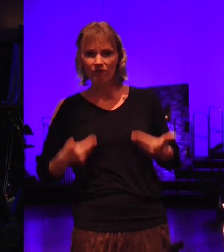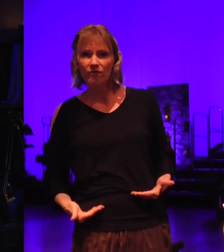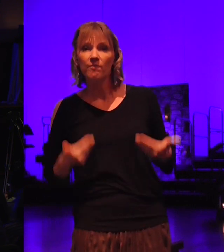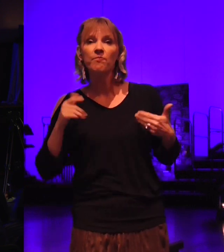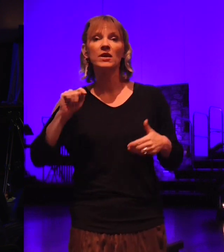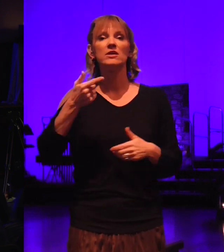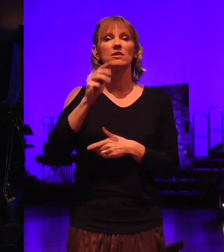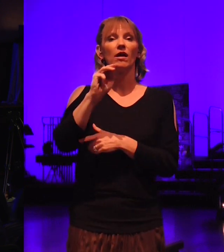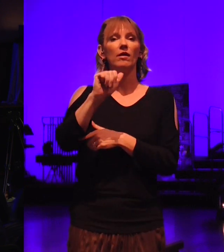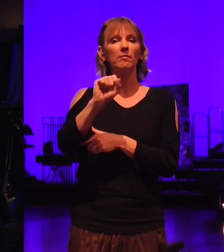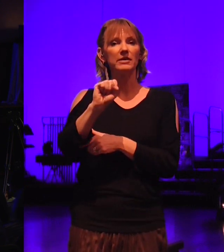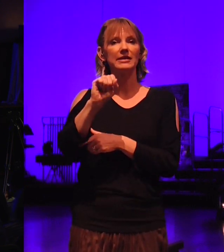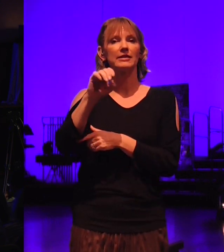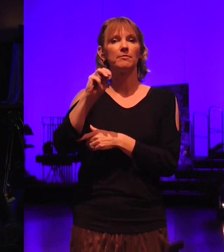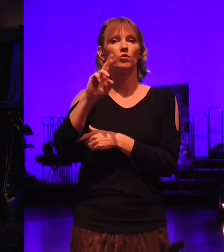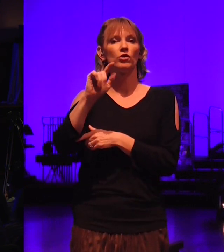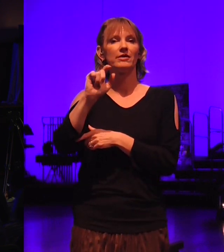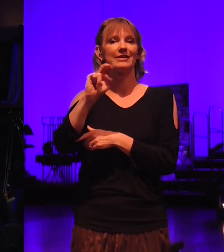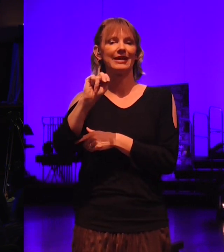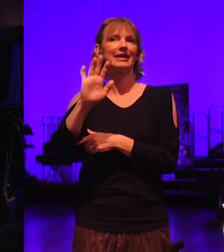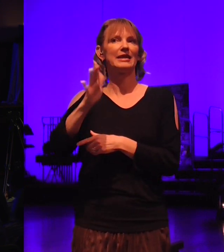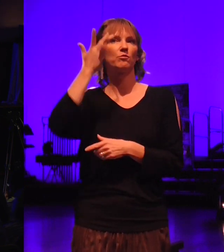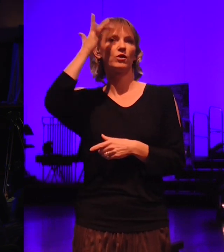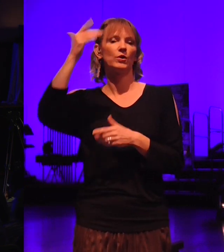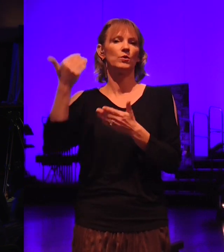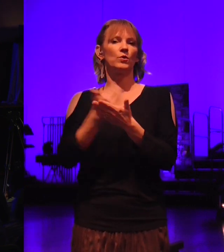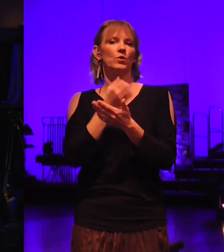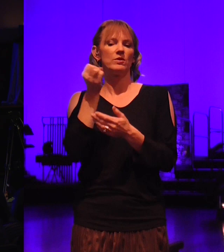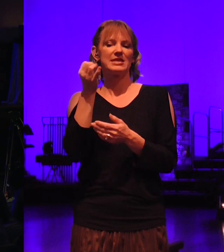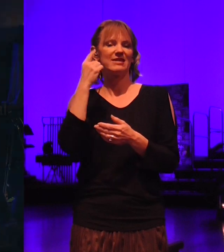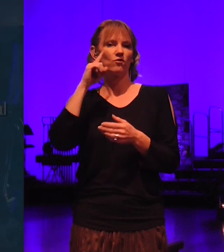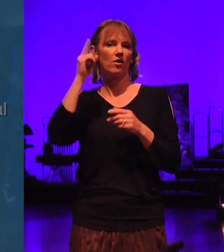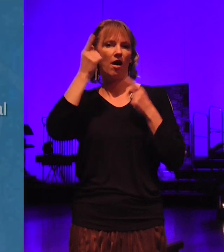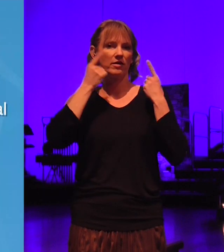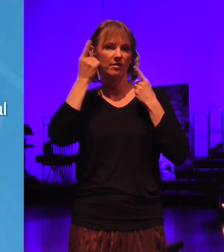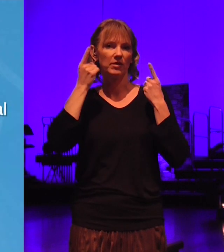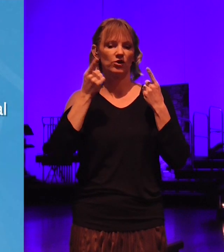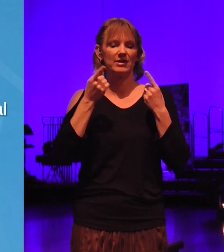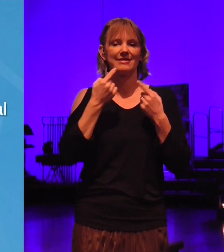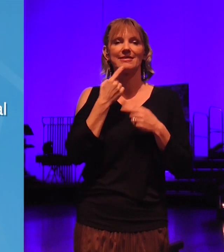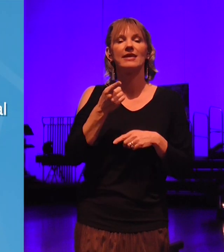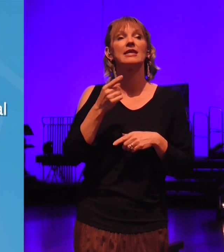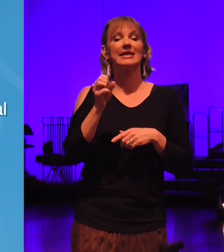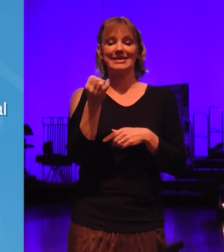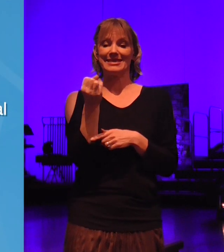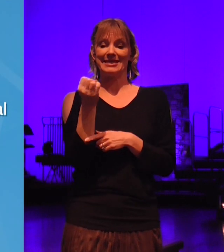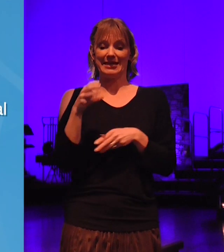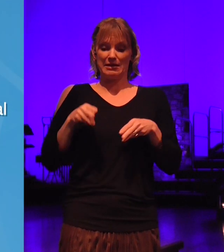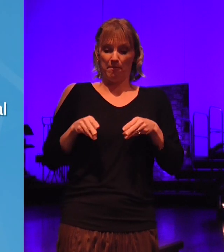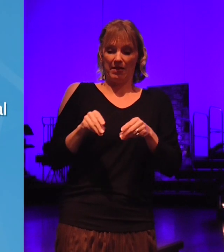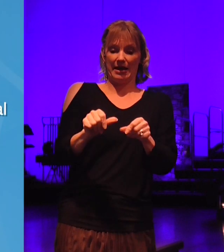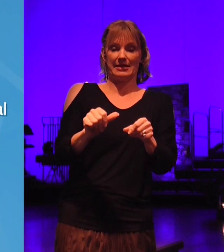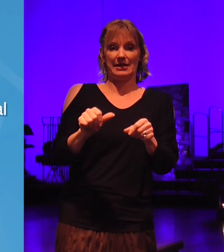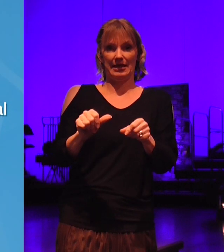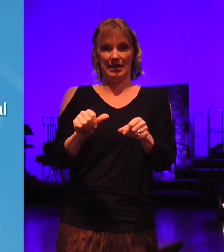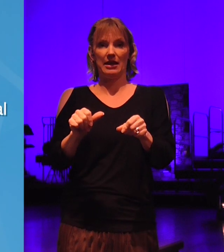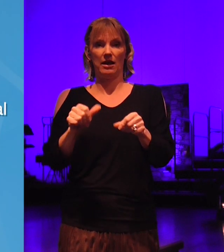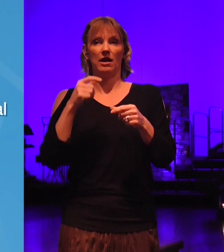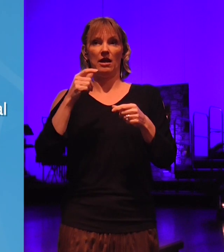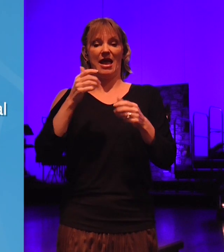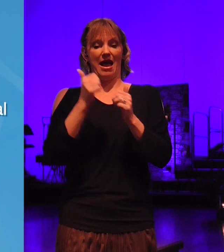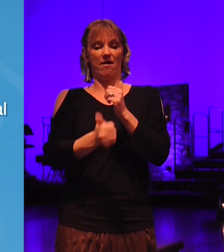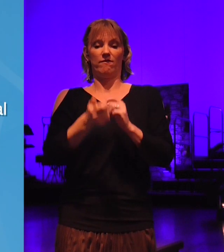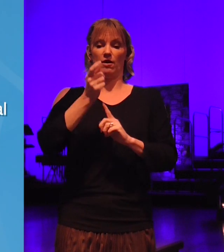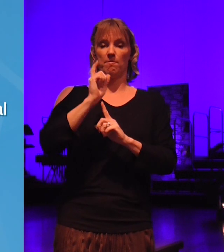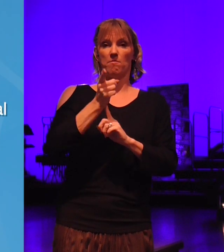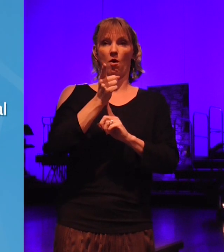his brilliant New Seeds for Contemplation, shares, "The seeds that are planted in my liberty at every moment by